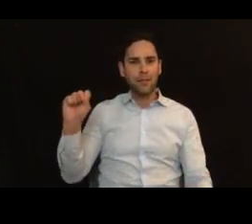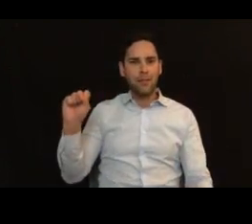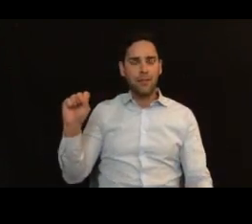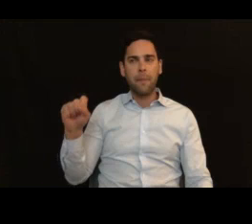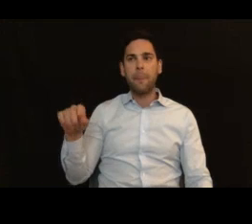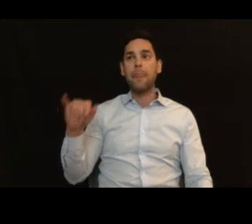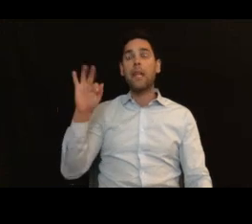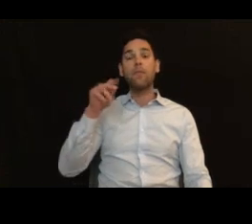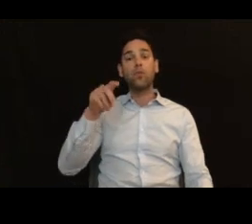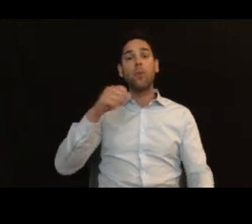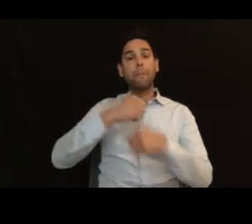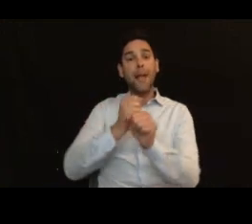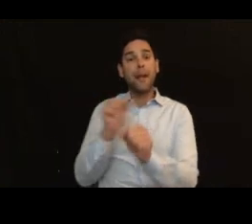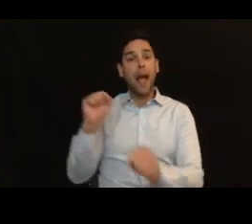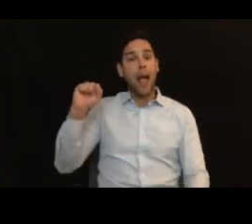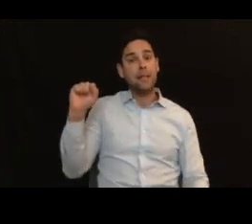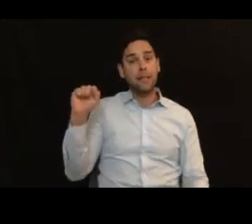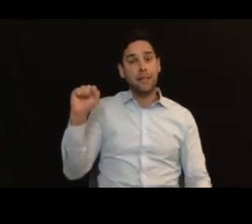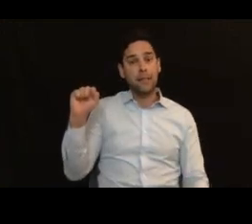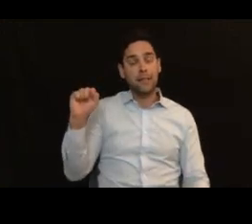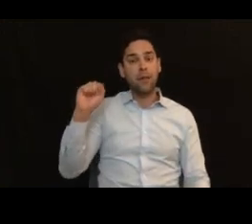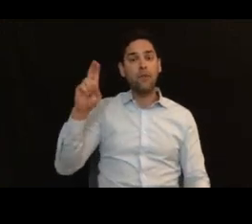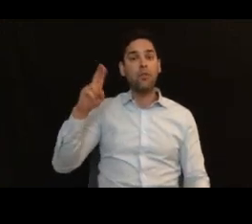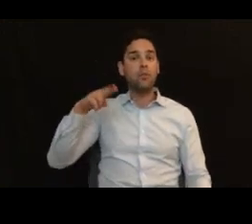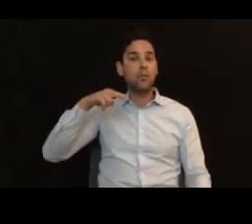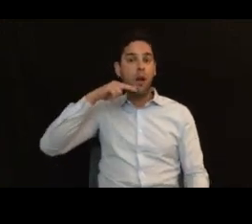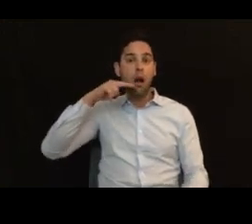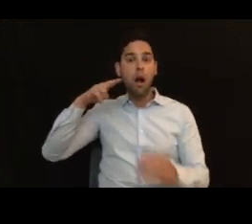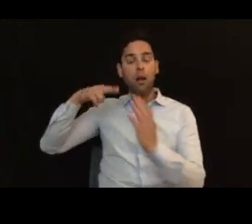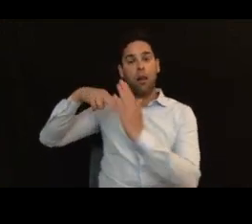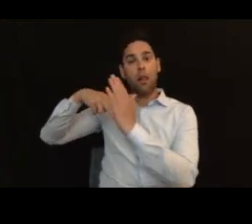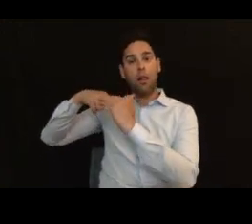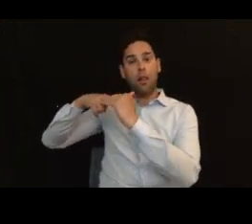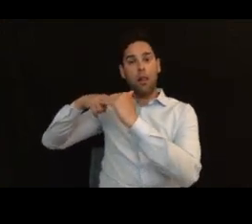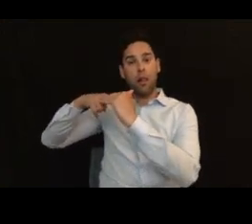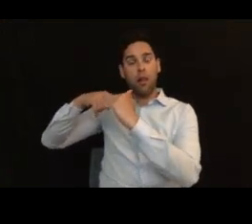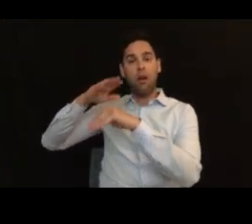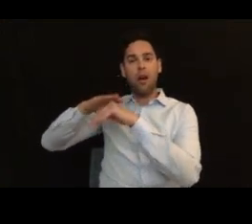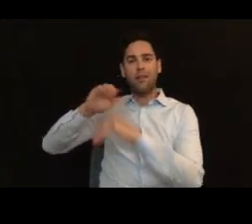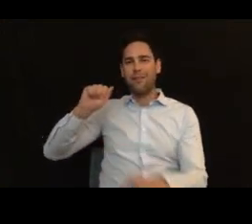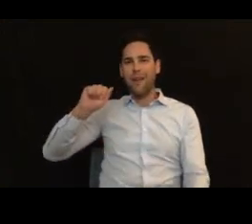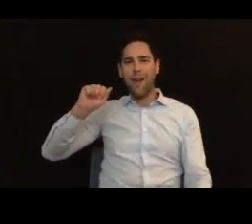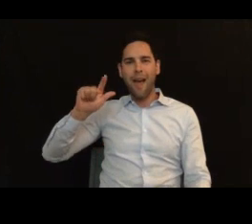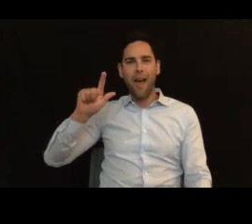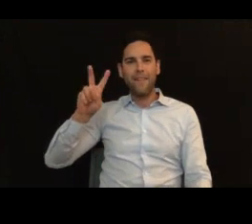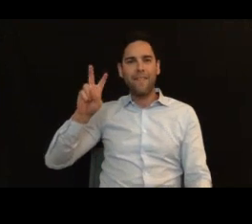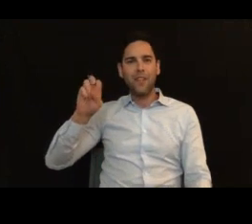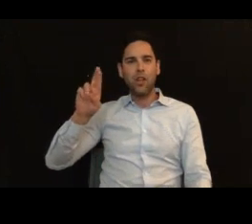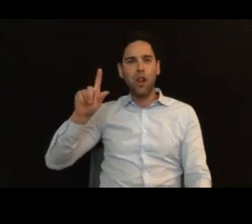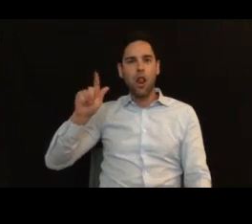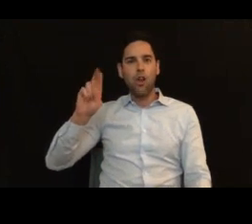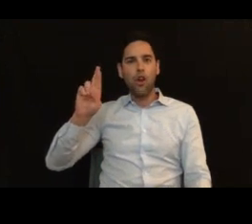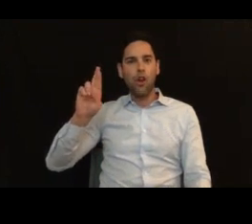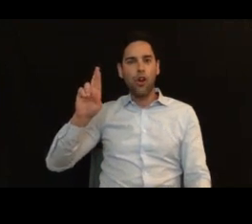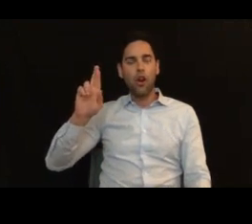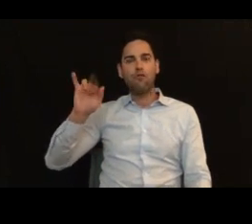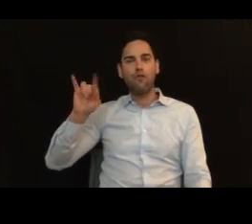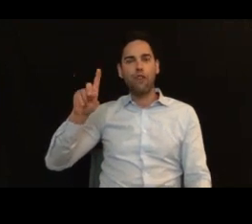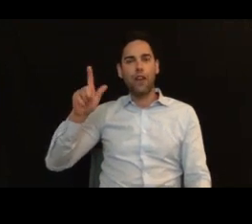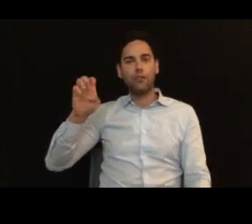on the alveolar ridge, which is that bump on the top of your mouth behind your top teeth, and you're passing air over